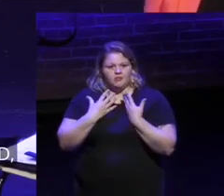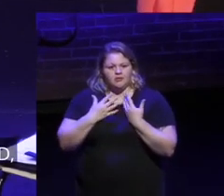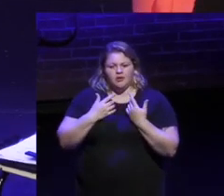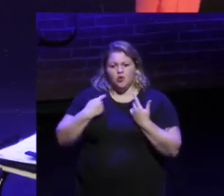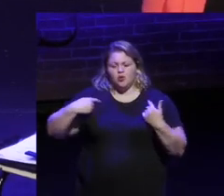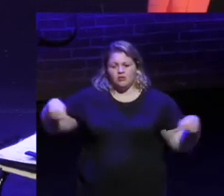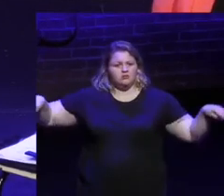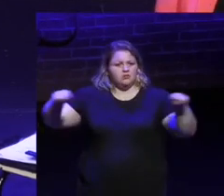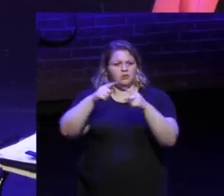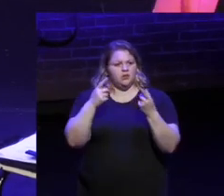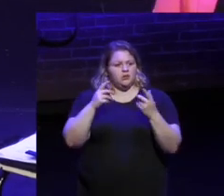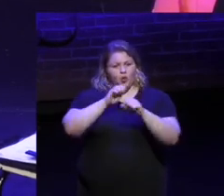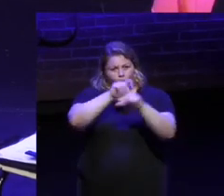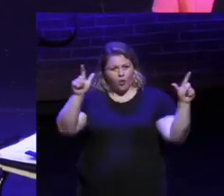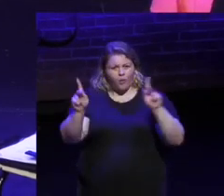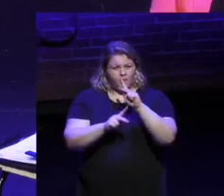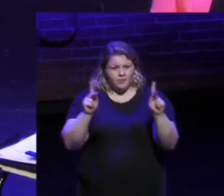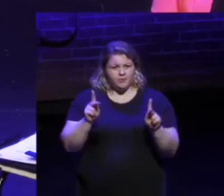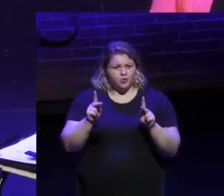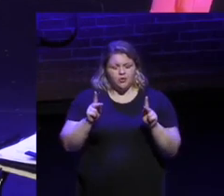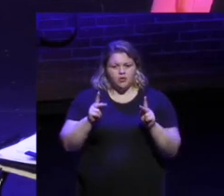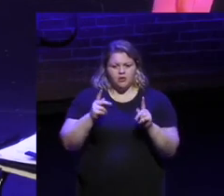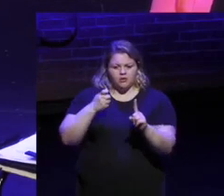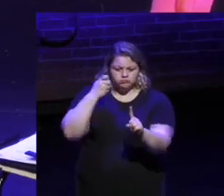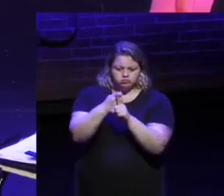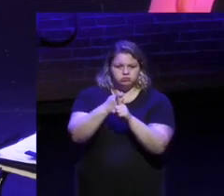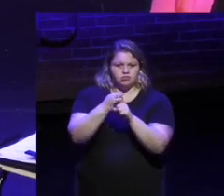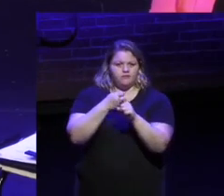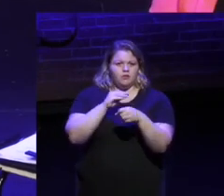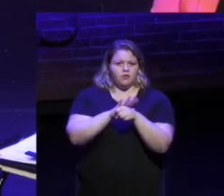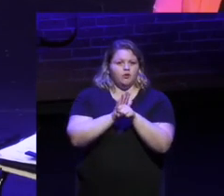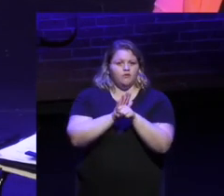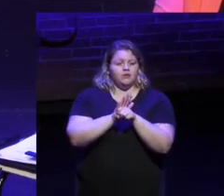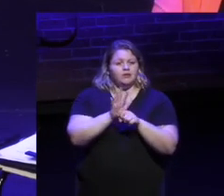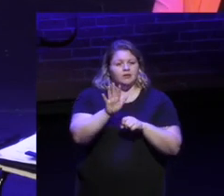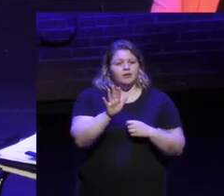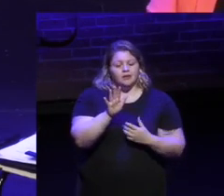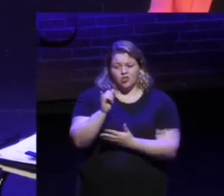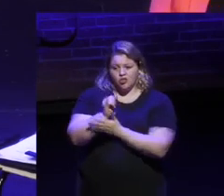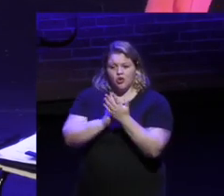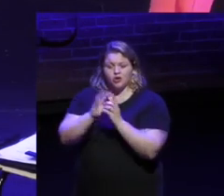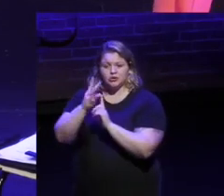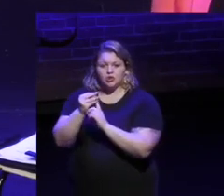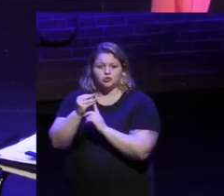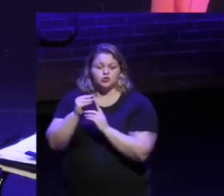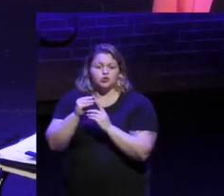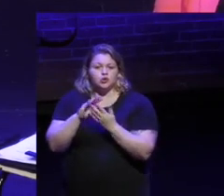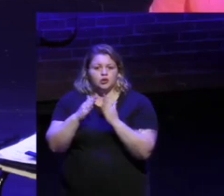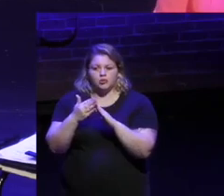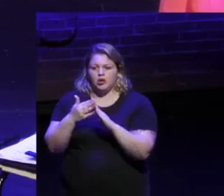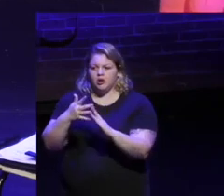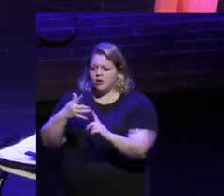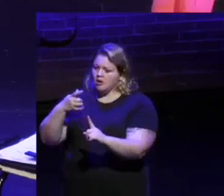through COVID, but no community was hurt or impacted quite like the arts and culture community was from